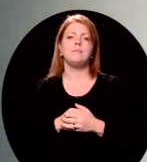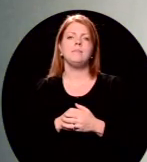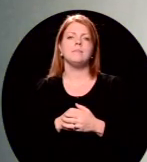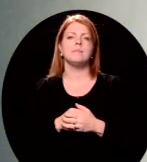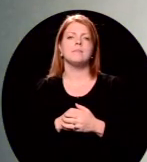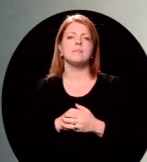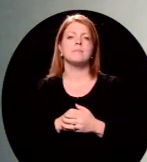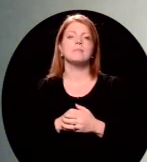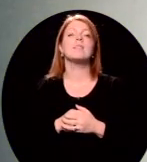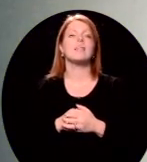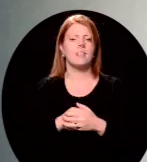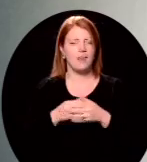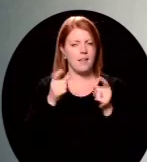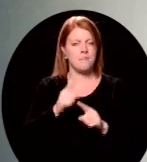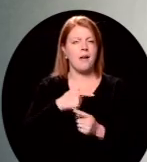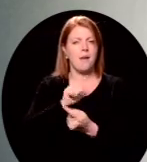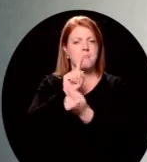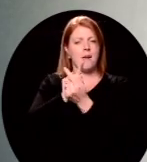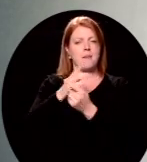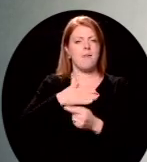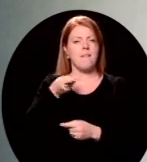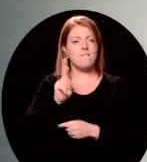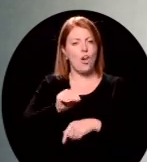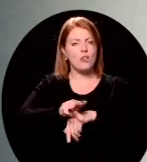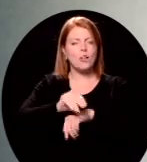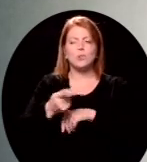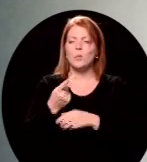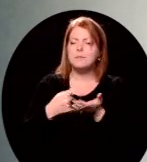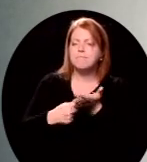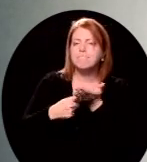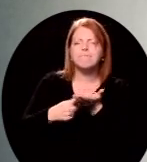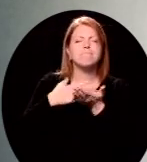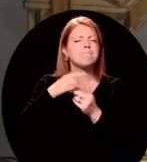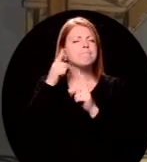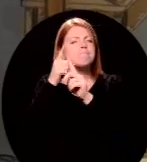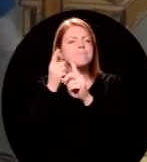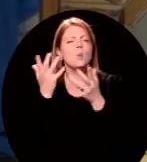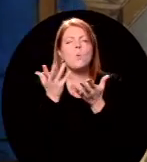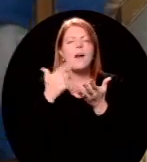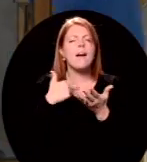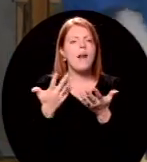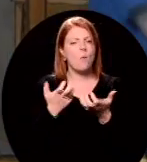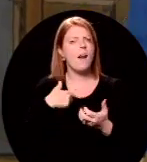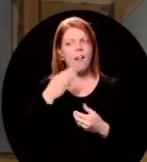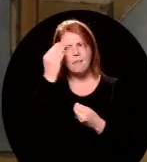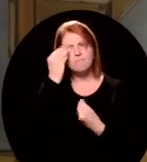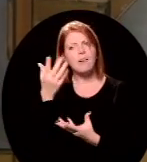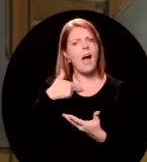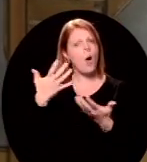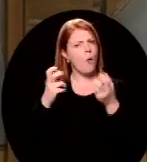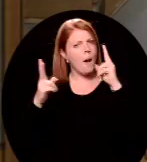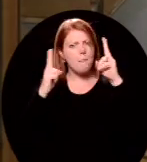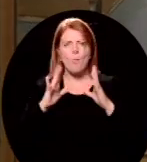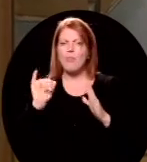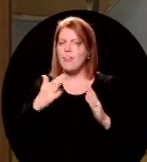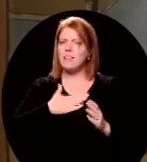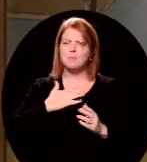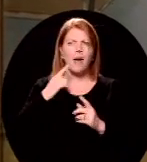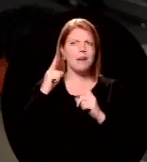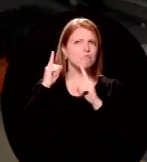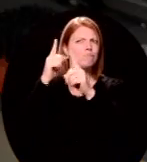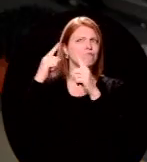Different perspective. I met my counselor and we talked about what I wanted to do. I told her I wanted to be a barber. That was my